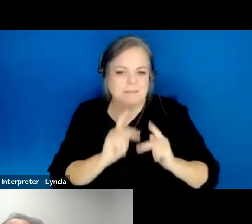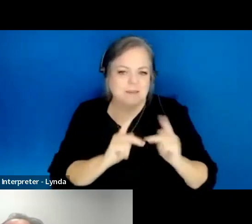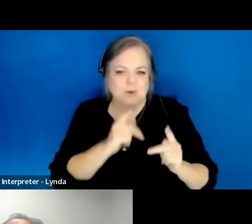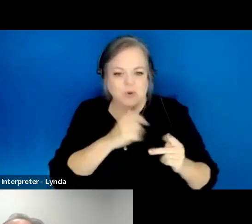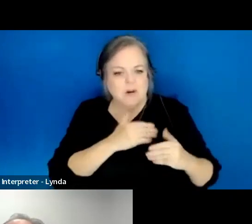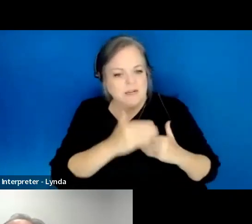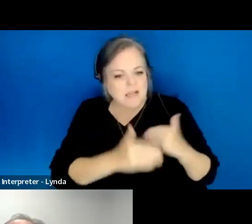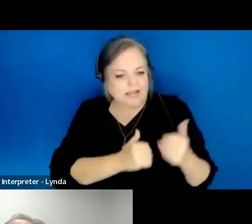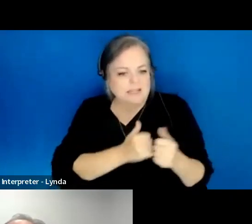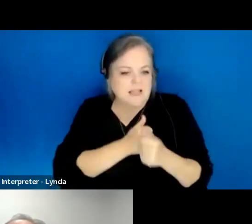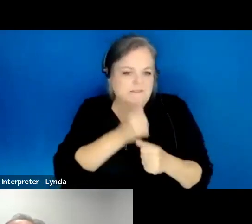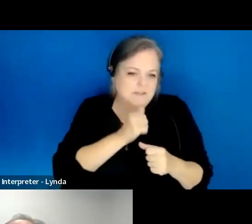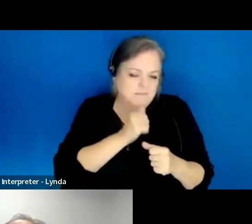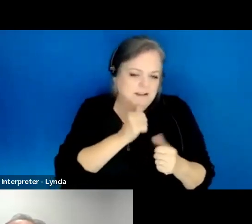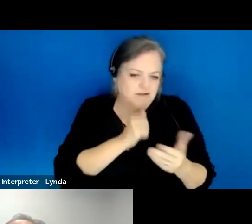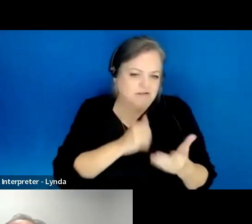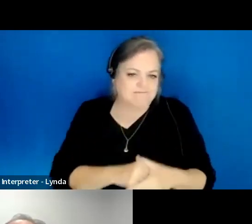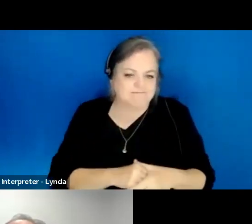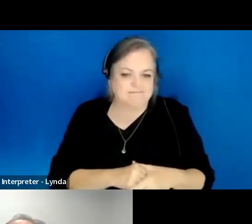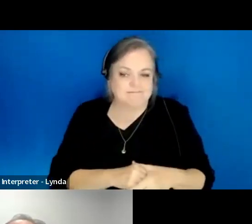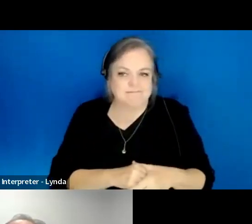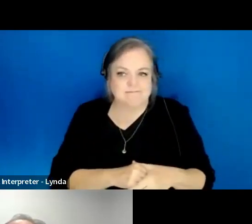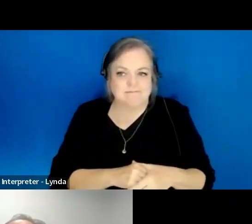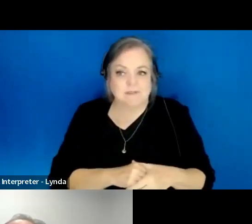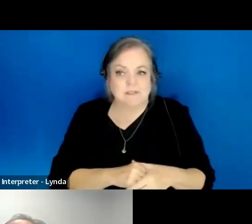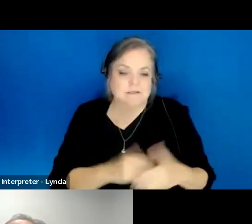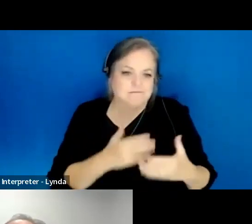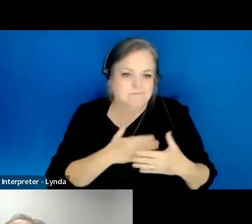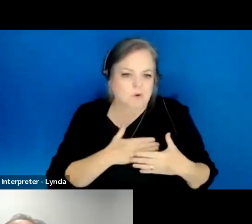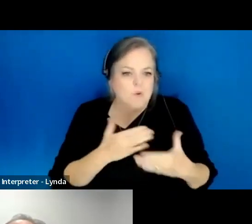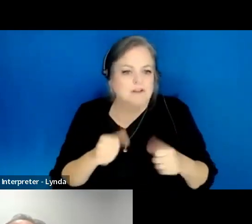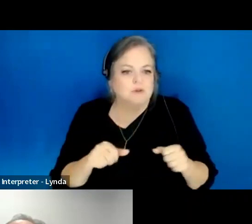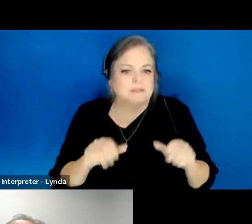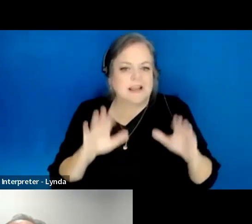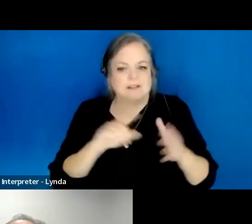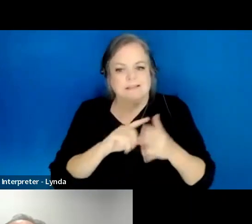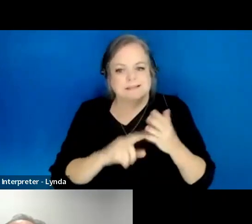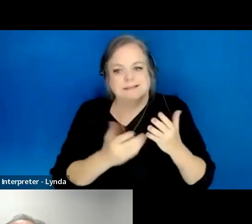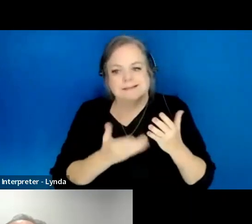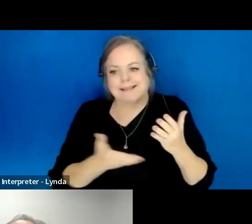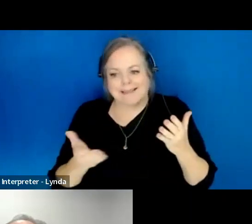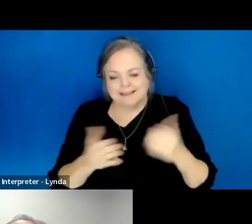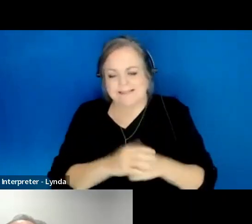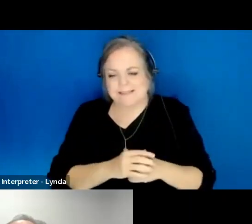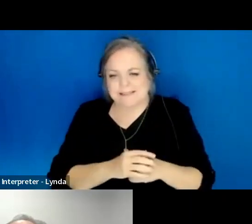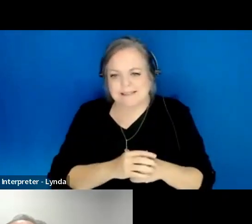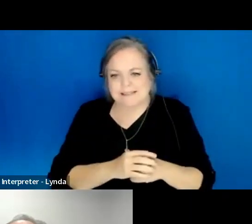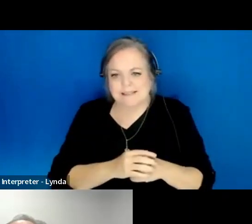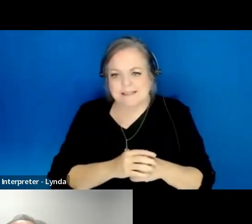and patient and are willing to sacrifice certain things and